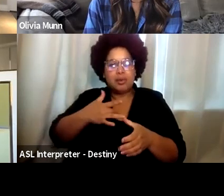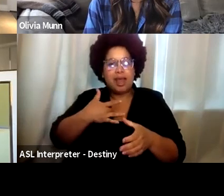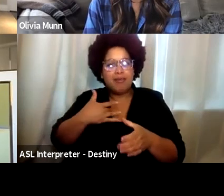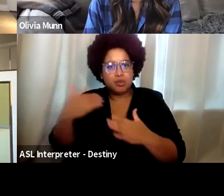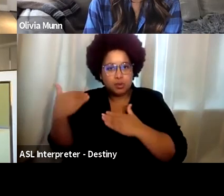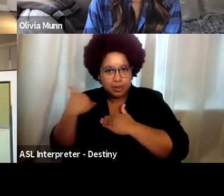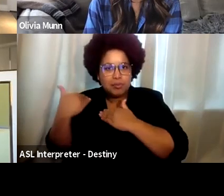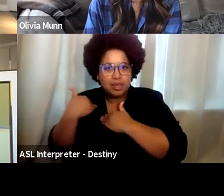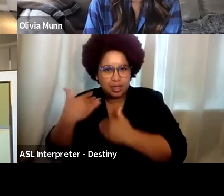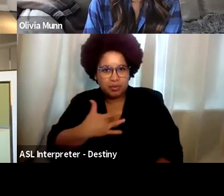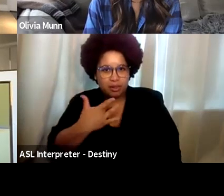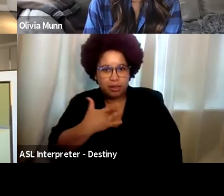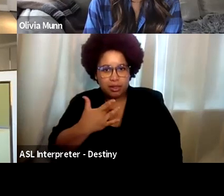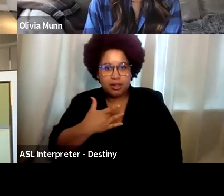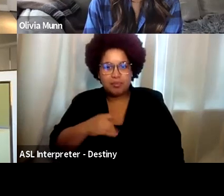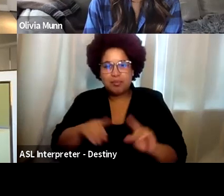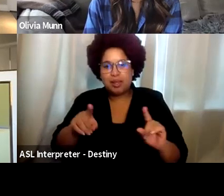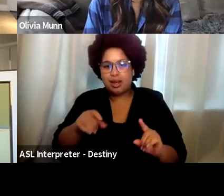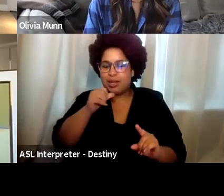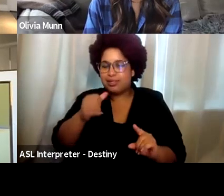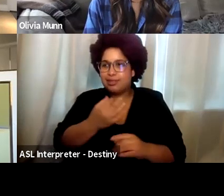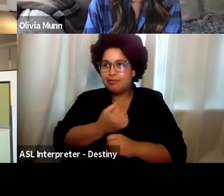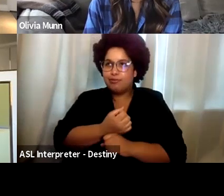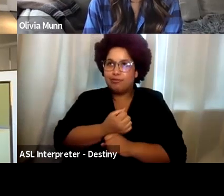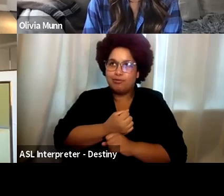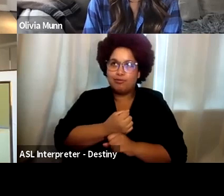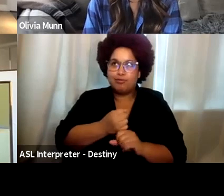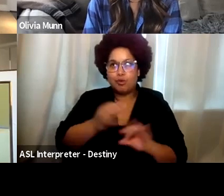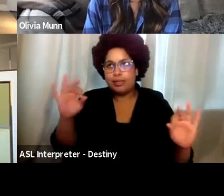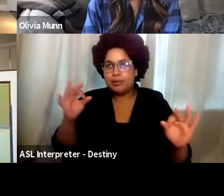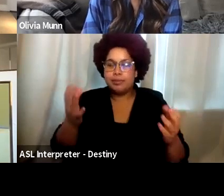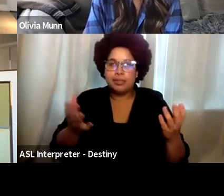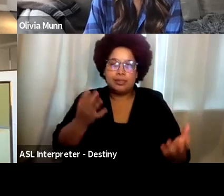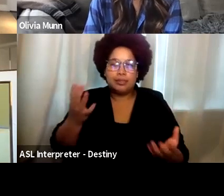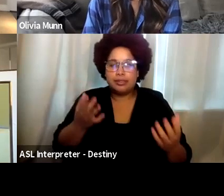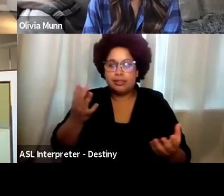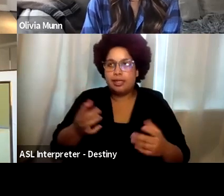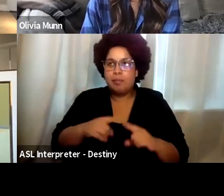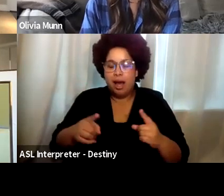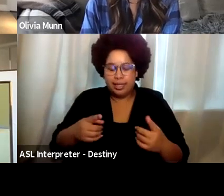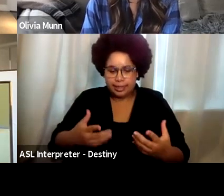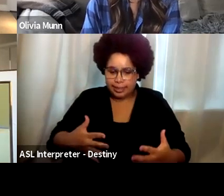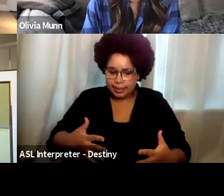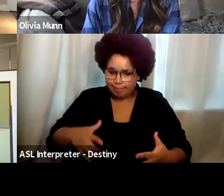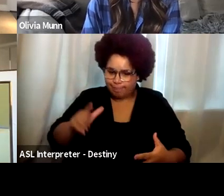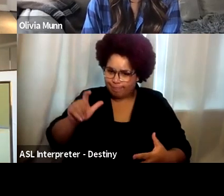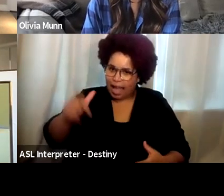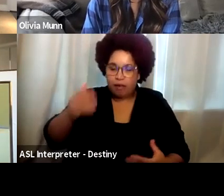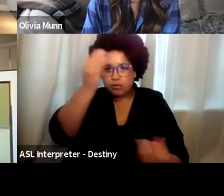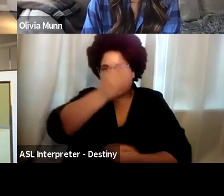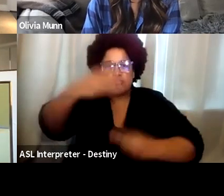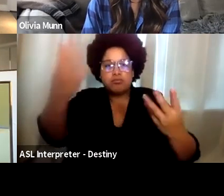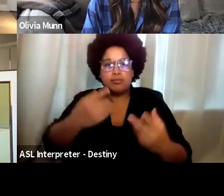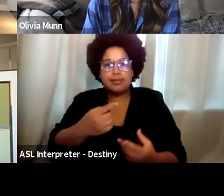but I wouldn't necessarily say freedom, lack of a better term, but this angst to want to actually speak out and say